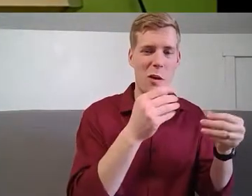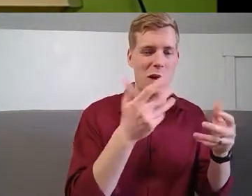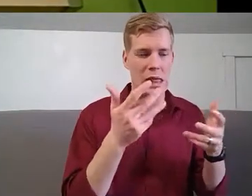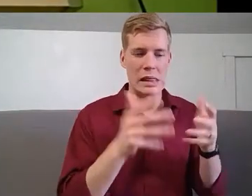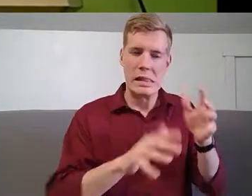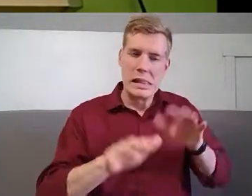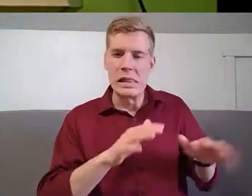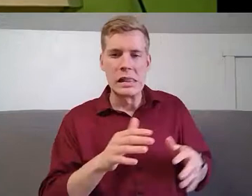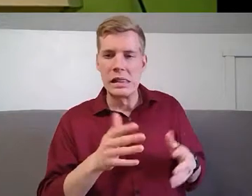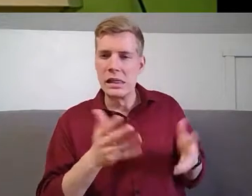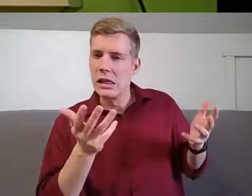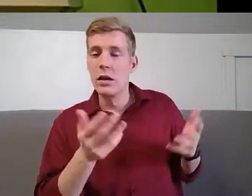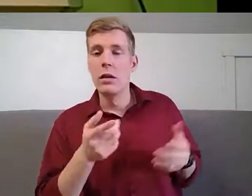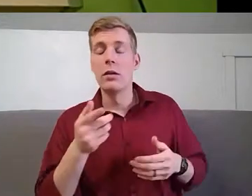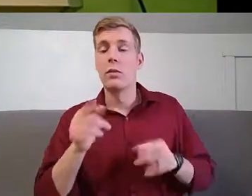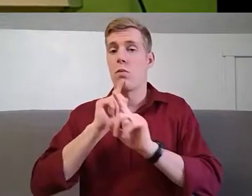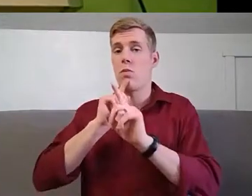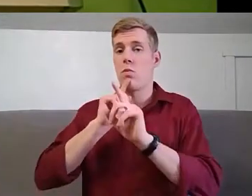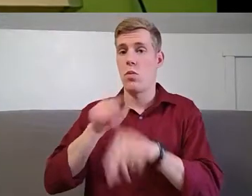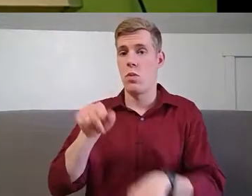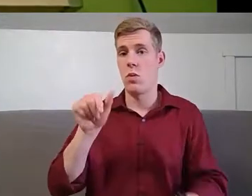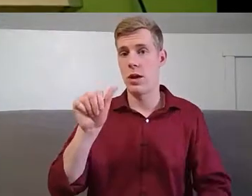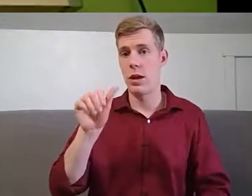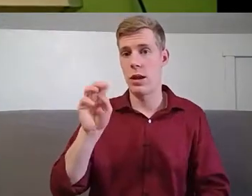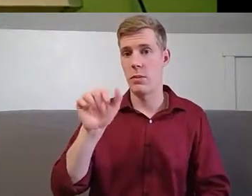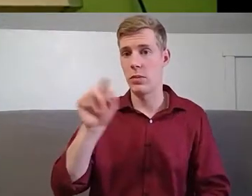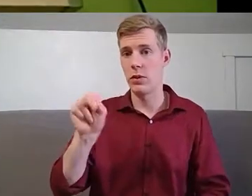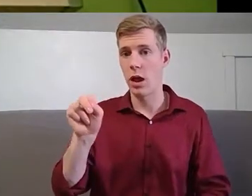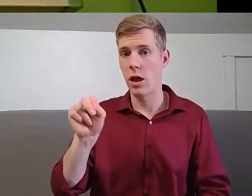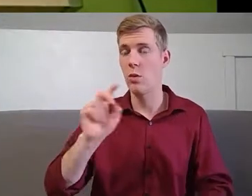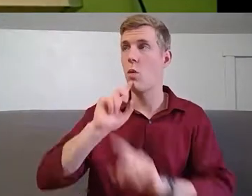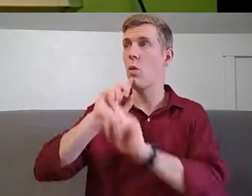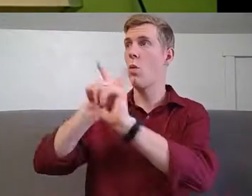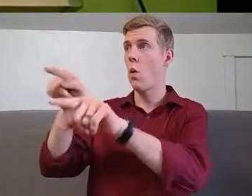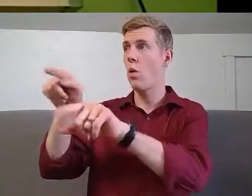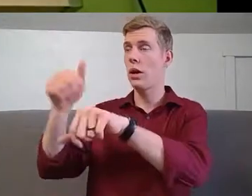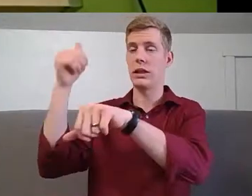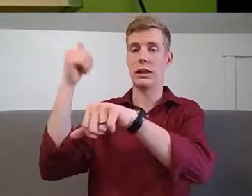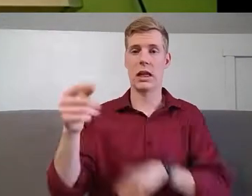nervous, you can order stuff on Amazon and ship it to someone else. So